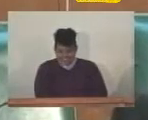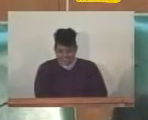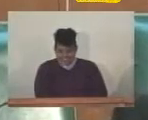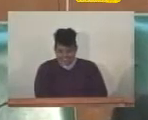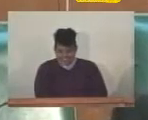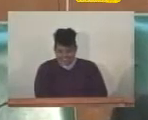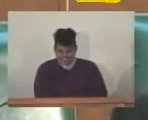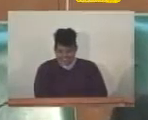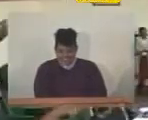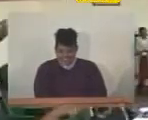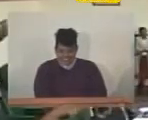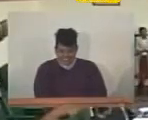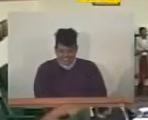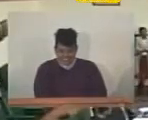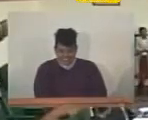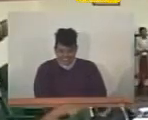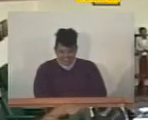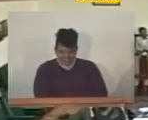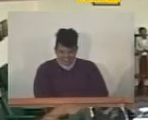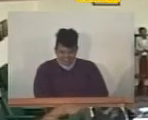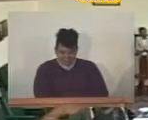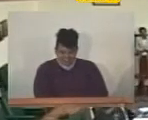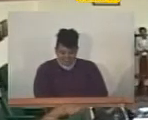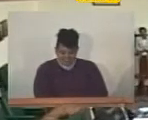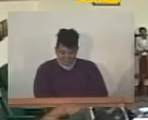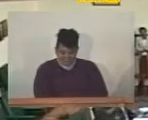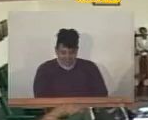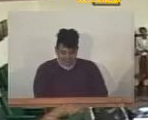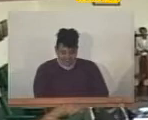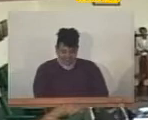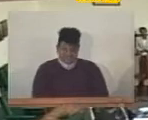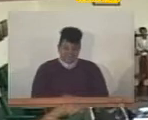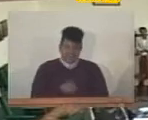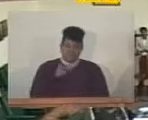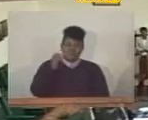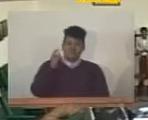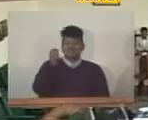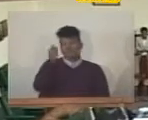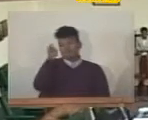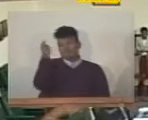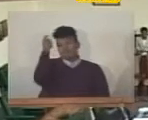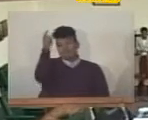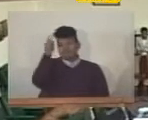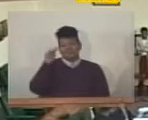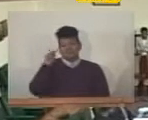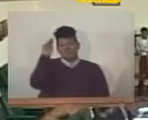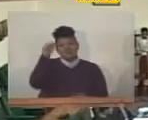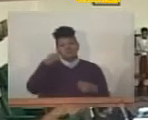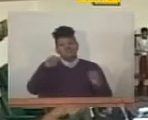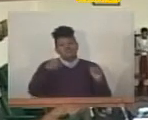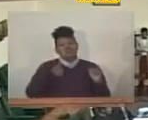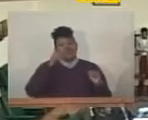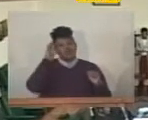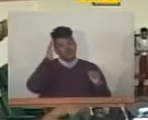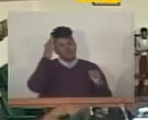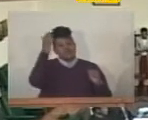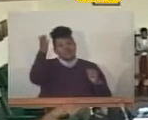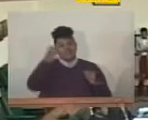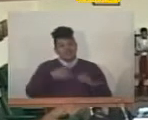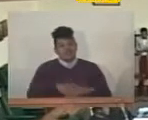Not today, not today. It's just up the road on North Street that I will be